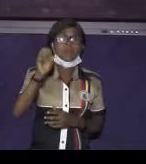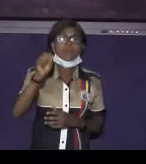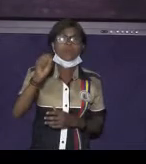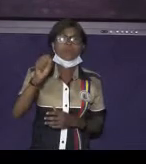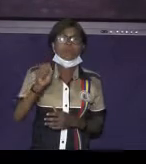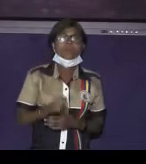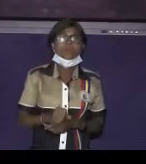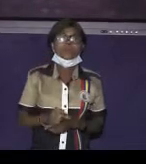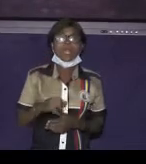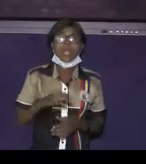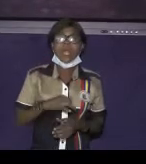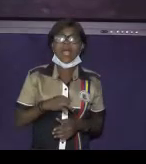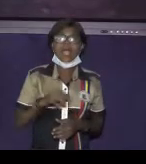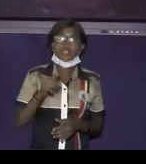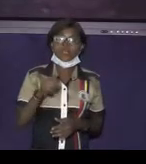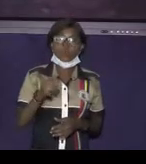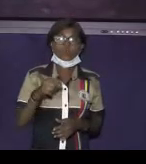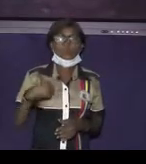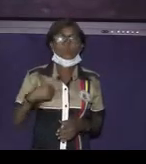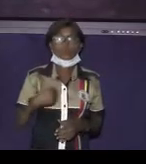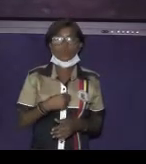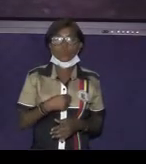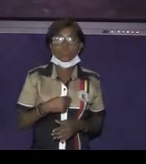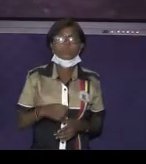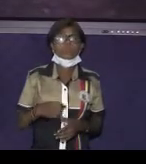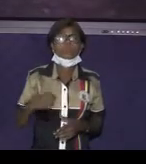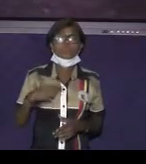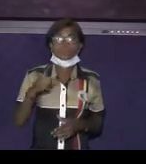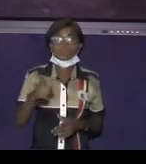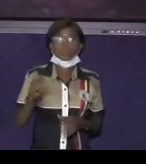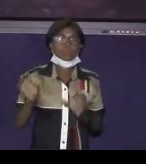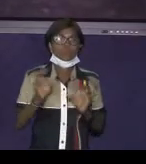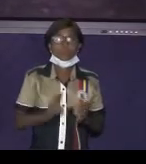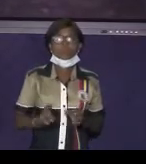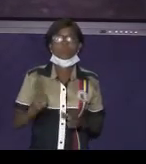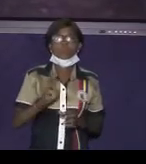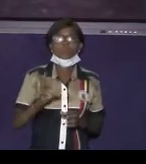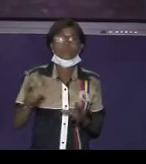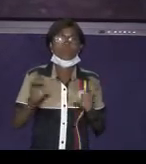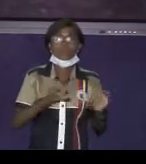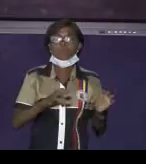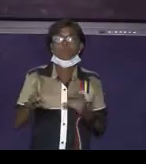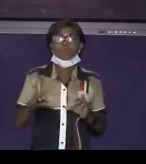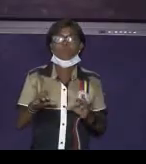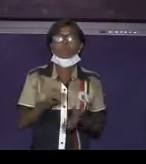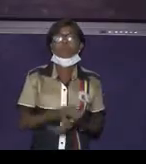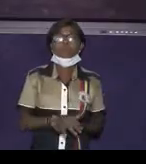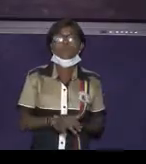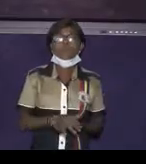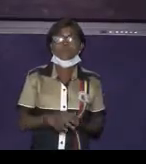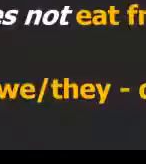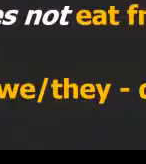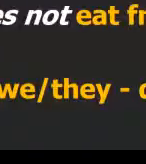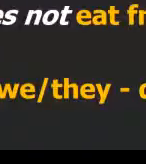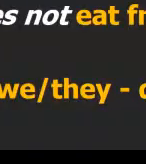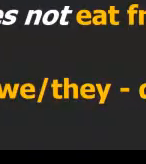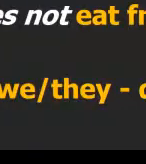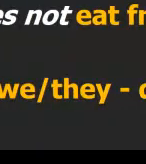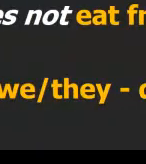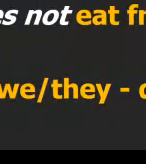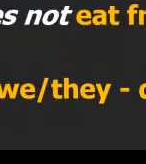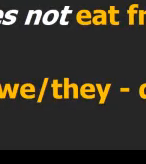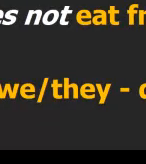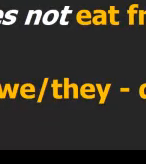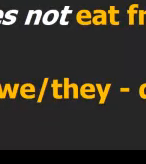I, you, we, or they, you use do. Did you get that simple rule? Well done, children. You